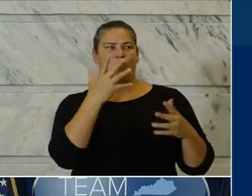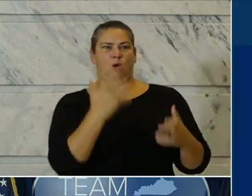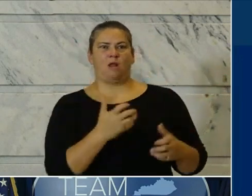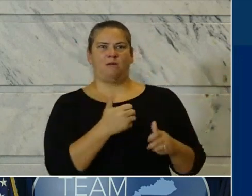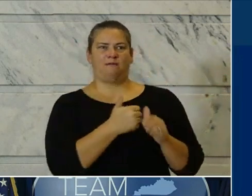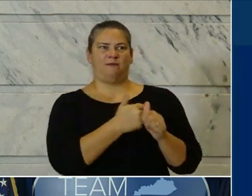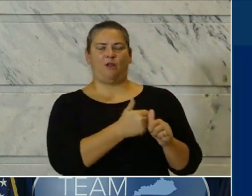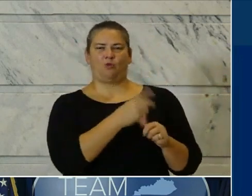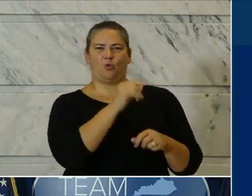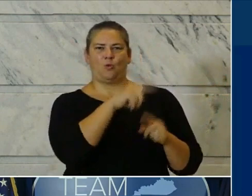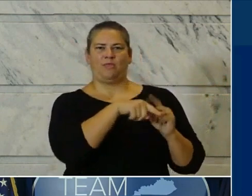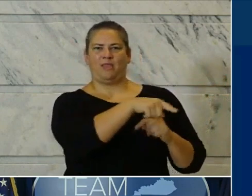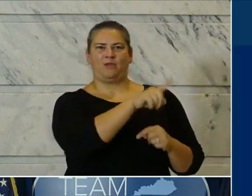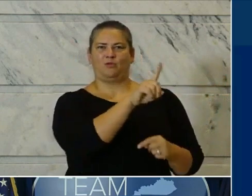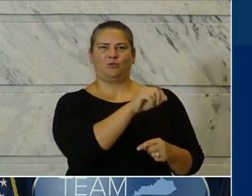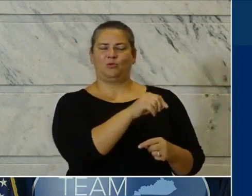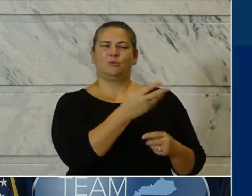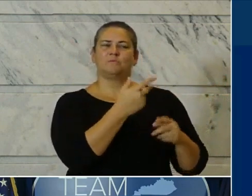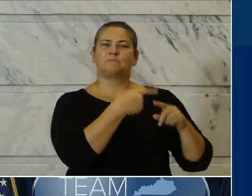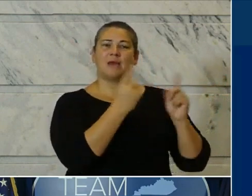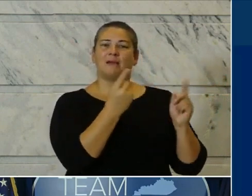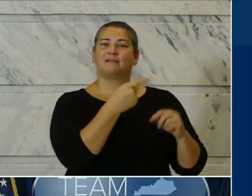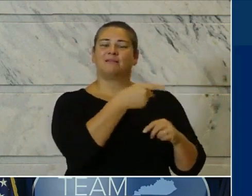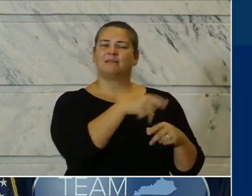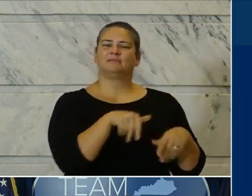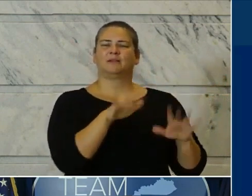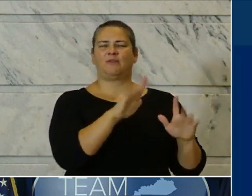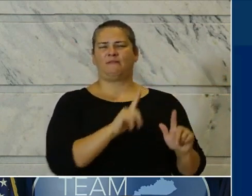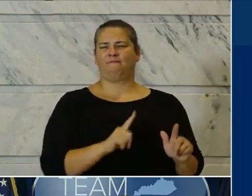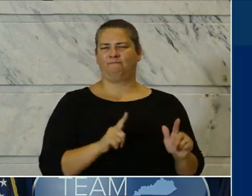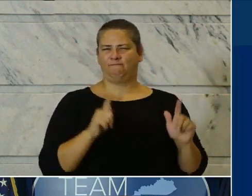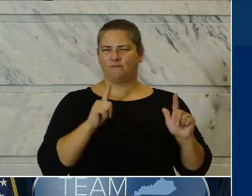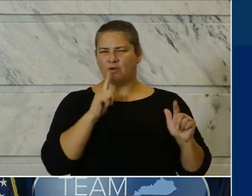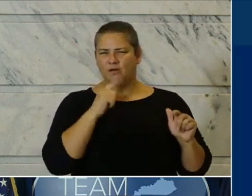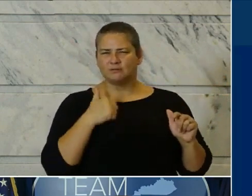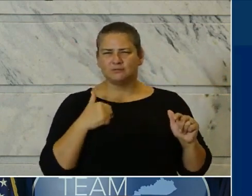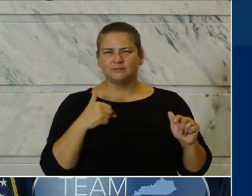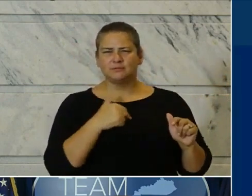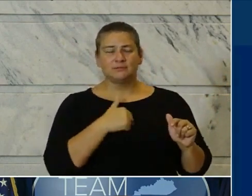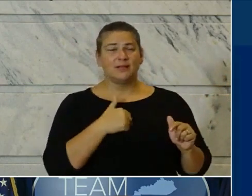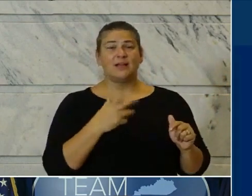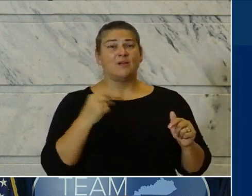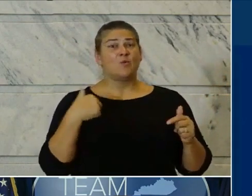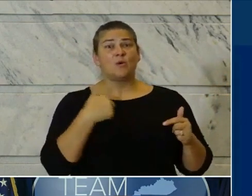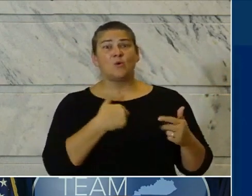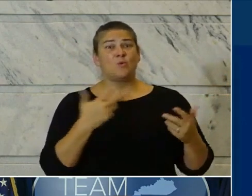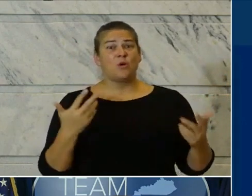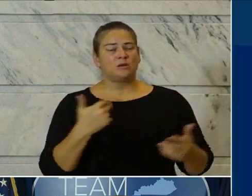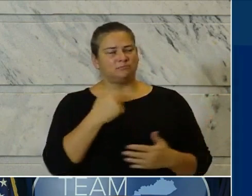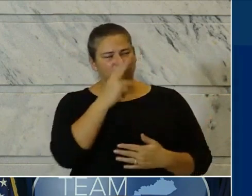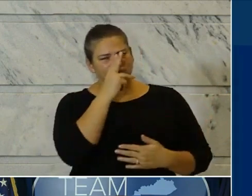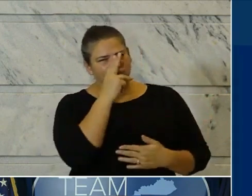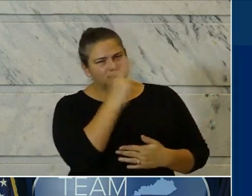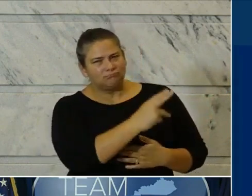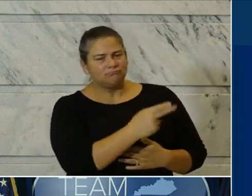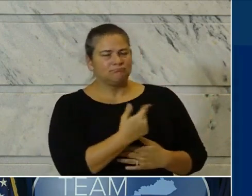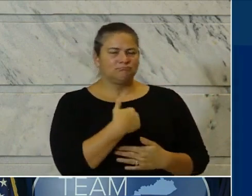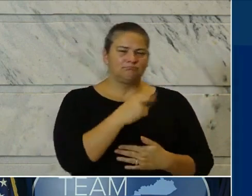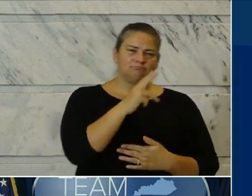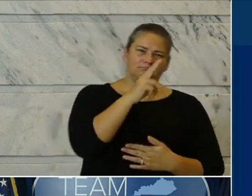the lives of those Kentuckians. We lifted up their families, and now we have something on these Capitol